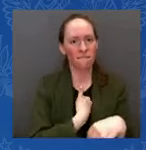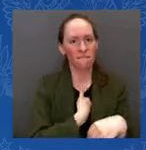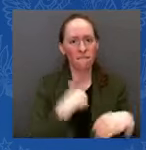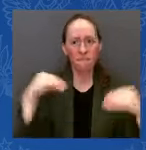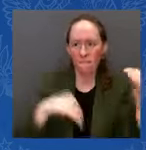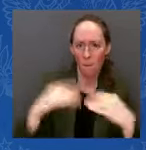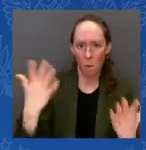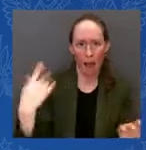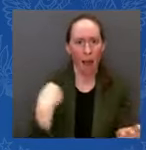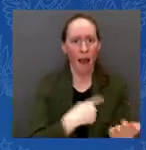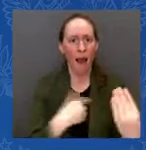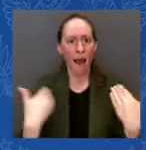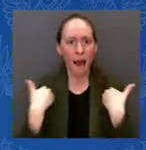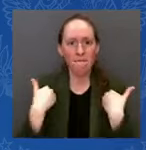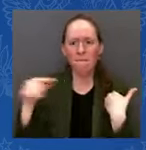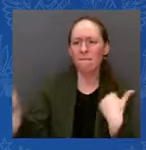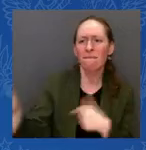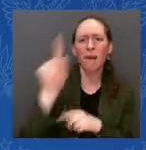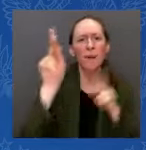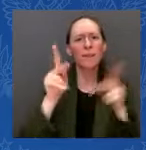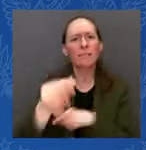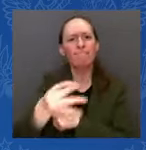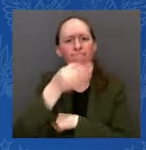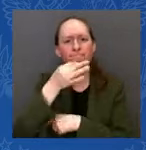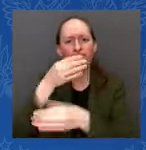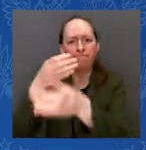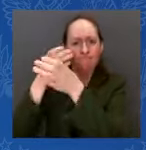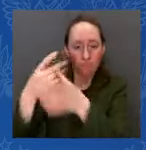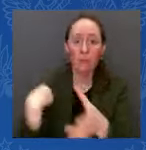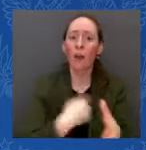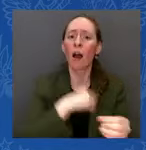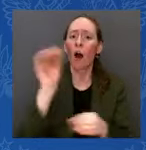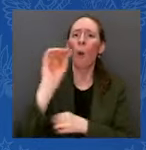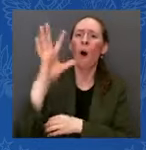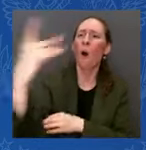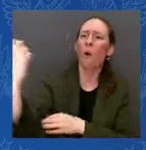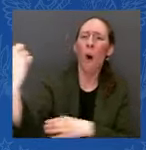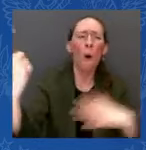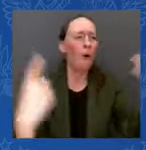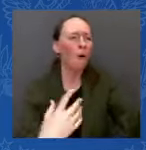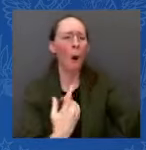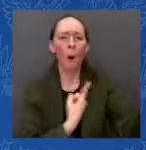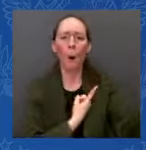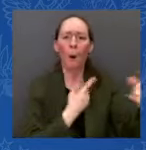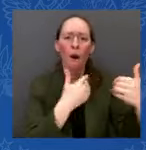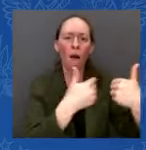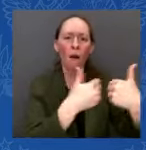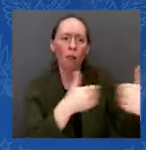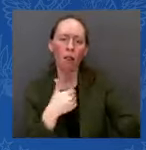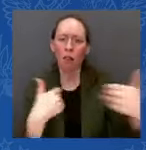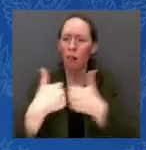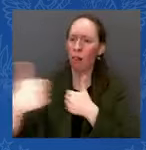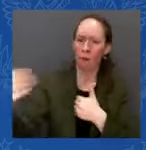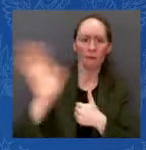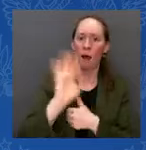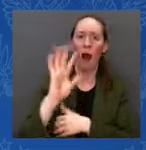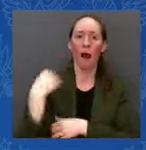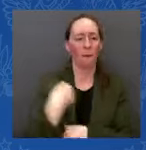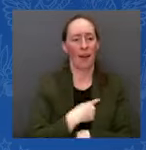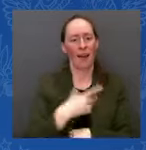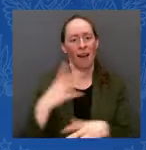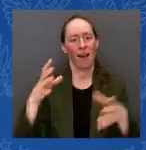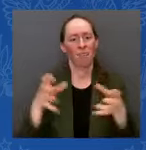our parts. This is a genuine trilateral undertaking. All three nations stand ready